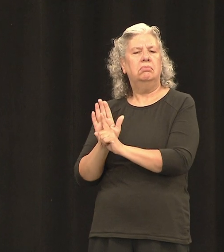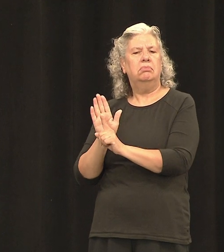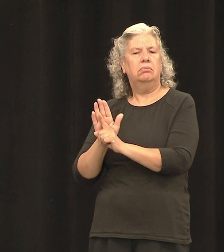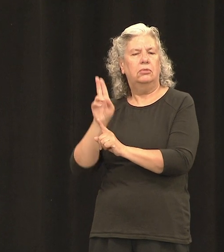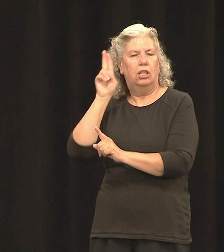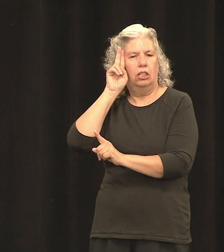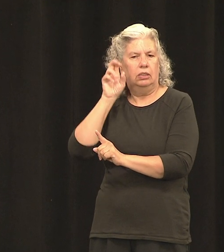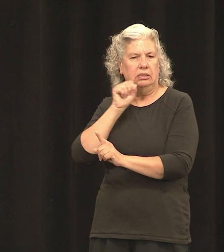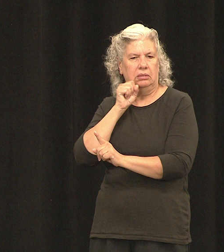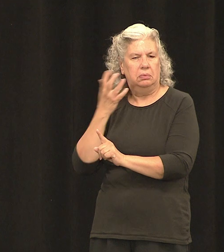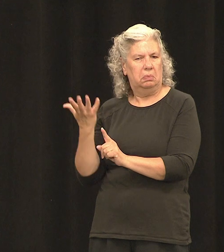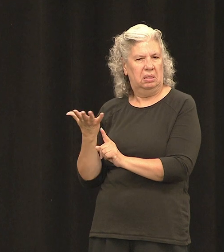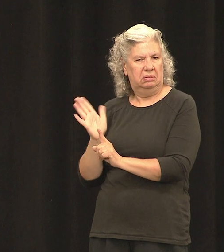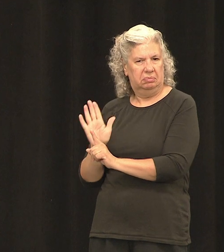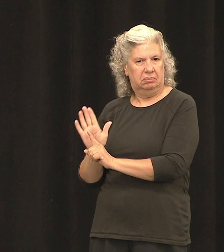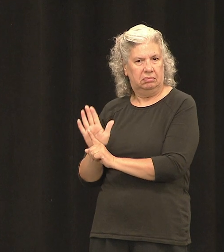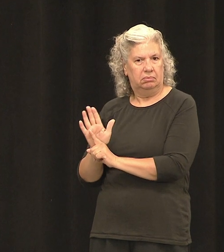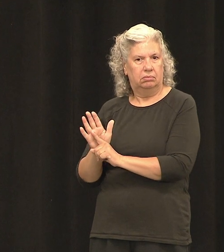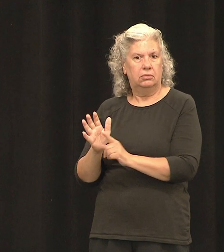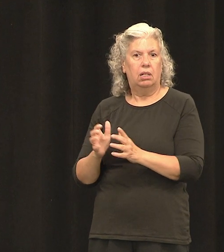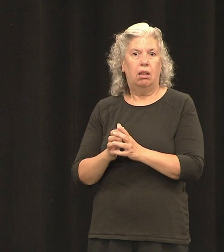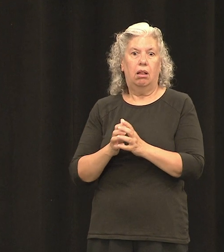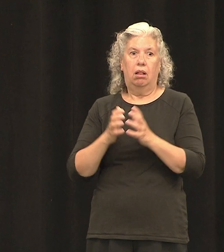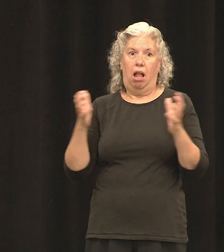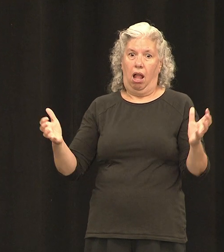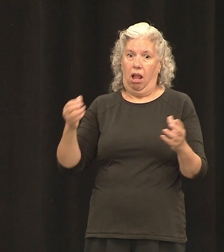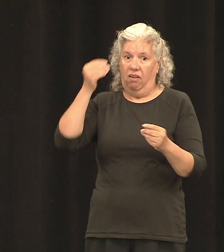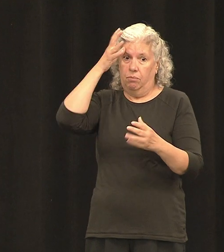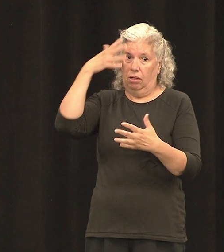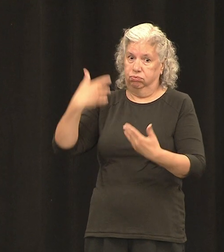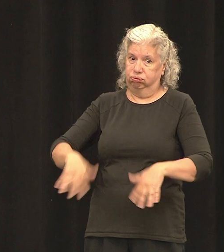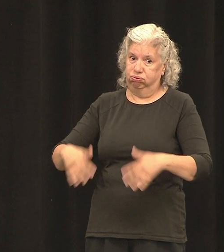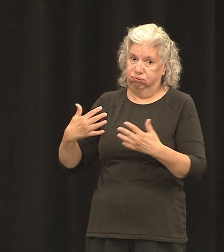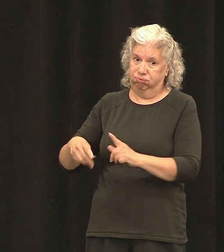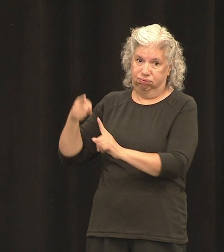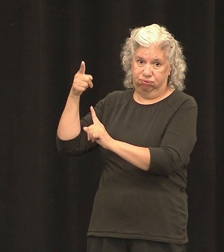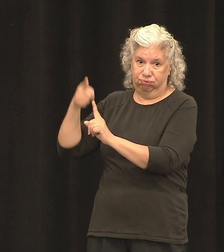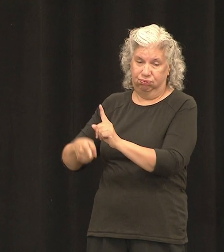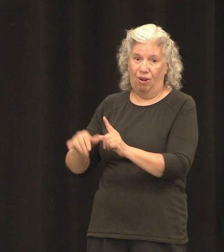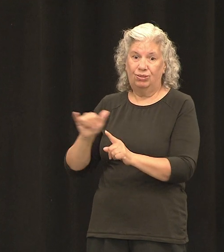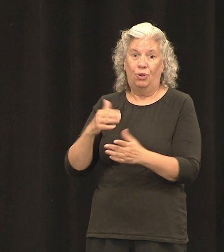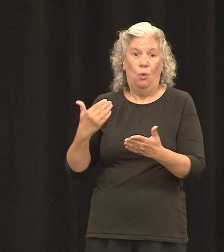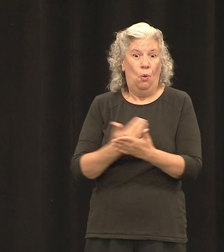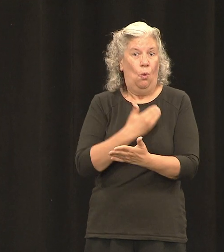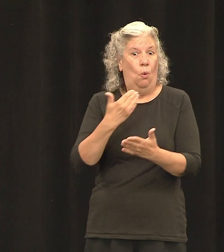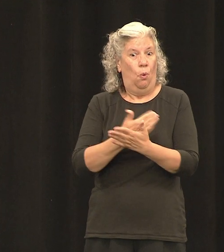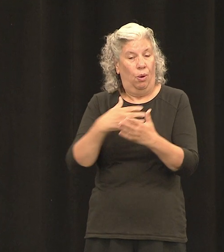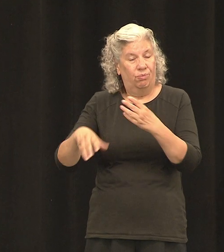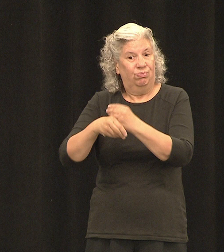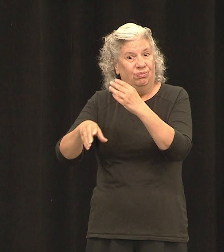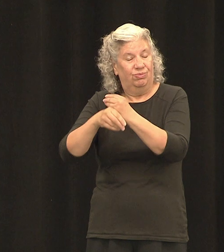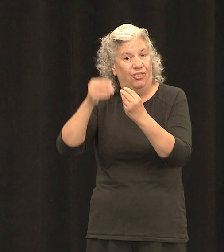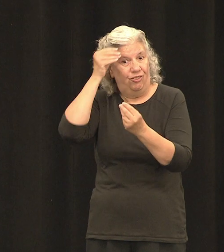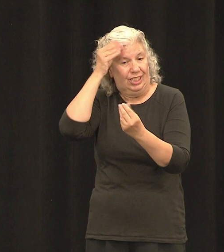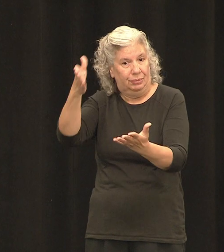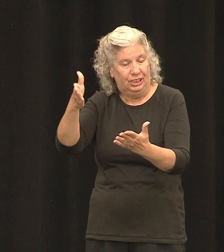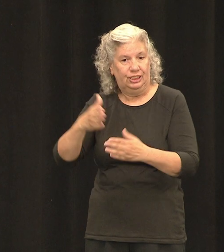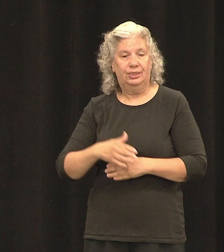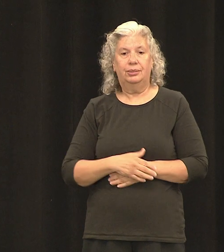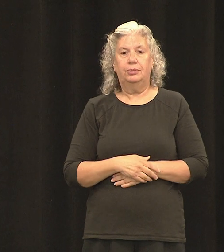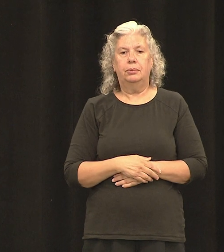of information and even new information. So if you don't hear about a topic you're interested